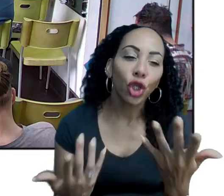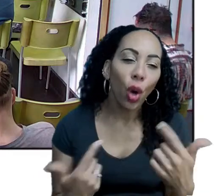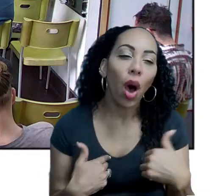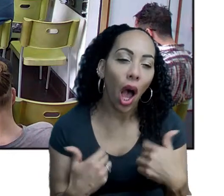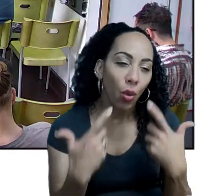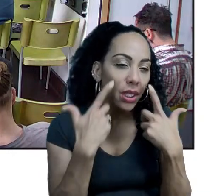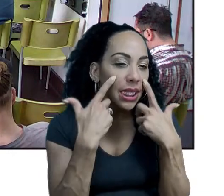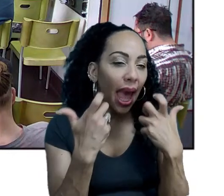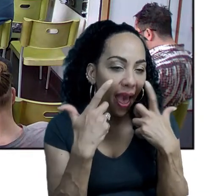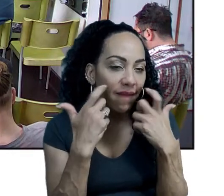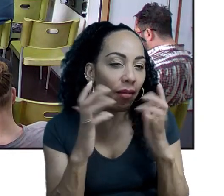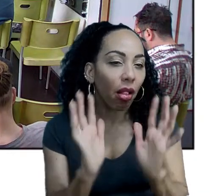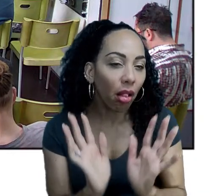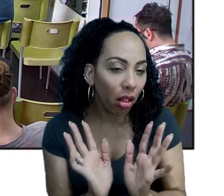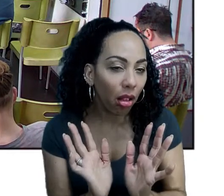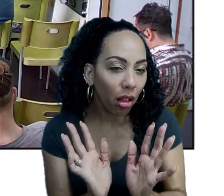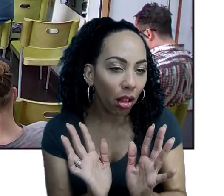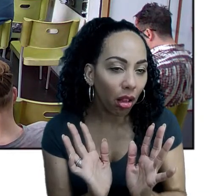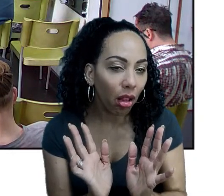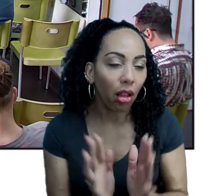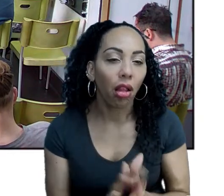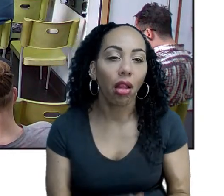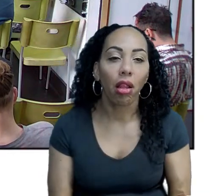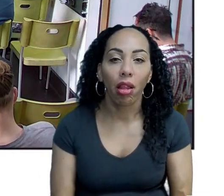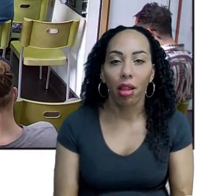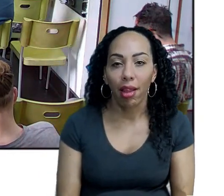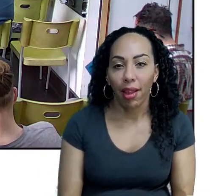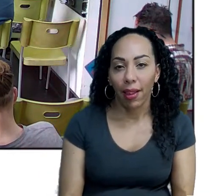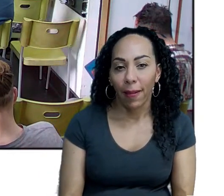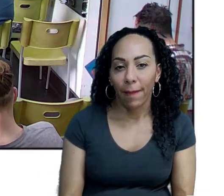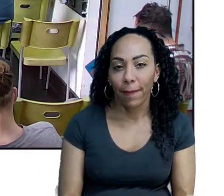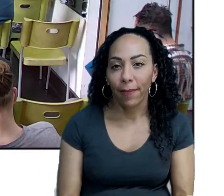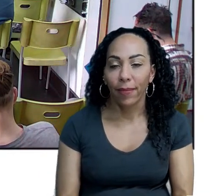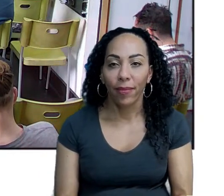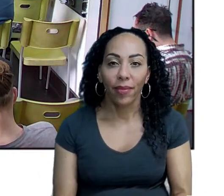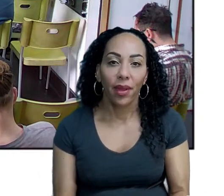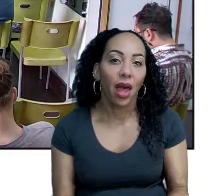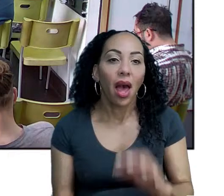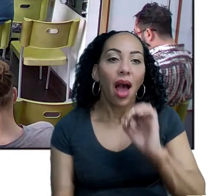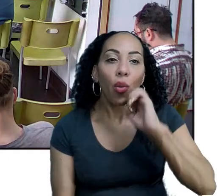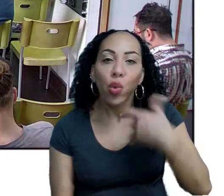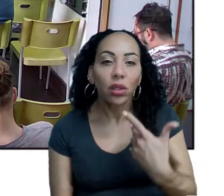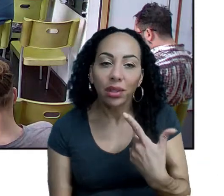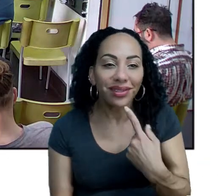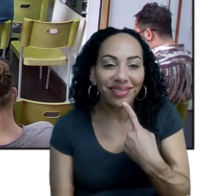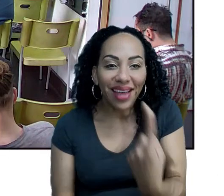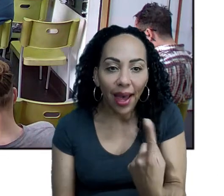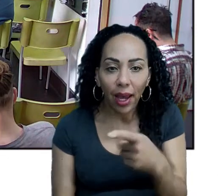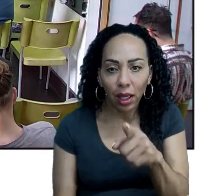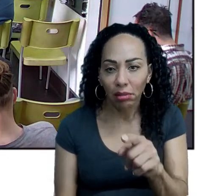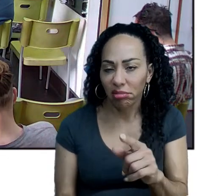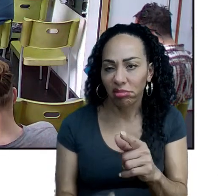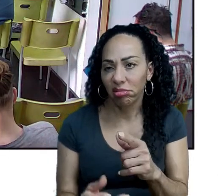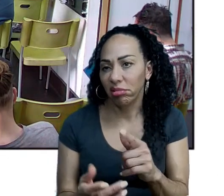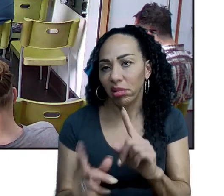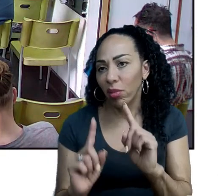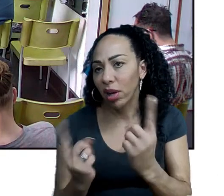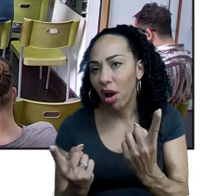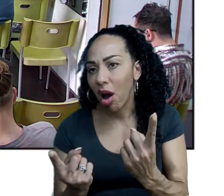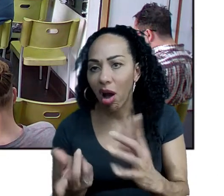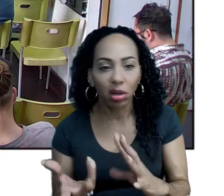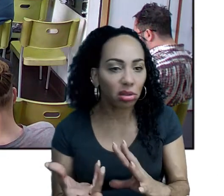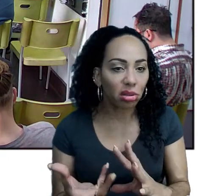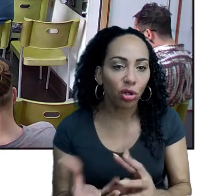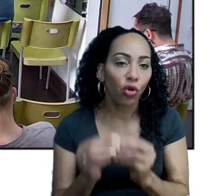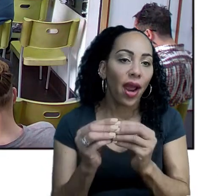to not say, we shouldn't have done a language inventor because that was just crazy and it might not have worked, because we needed to do something radical,